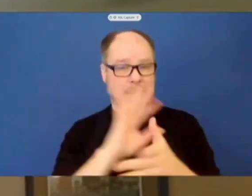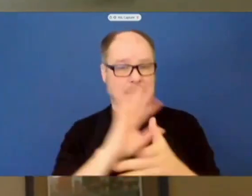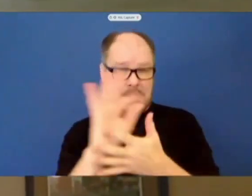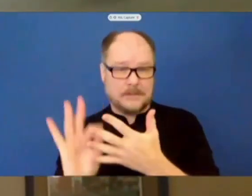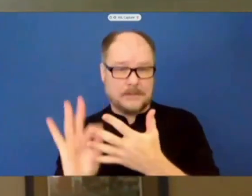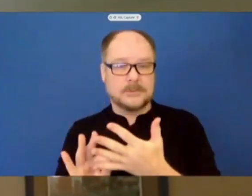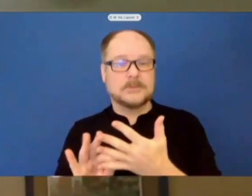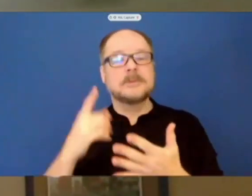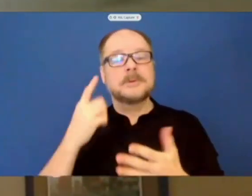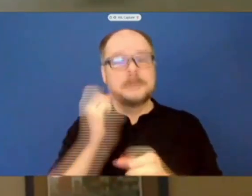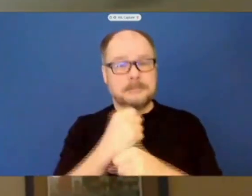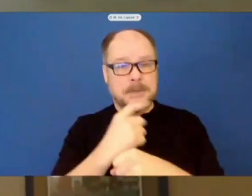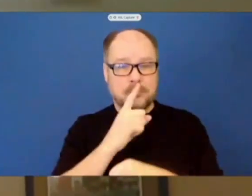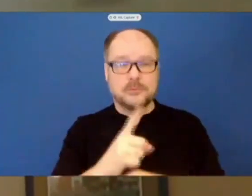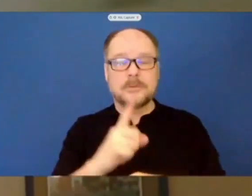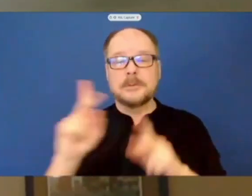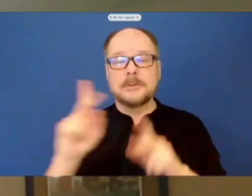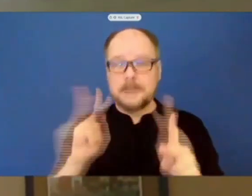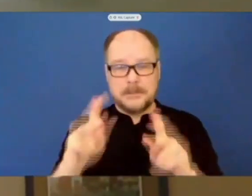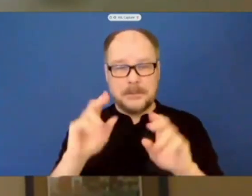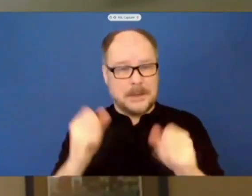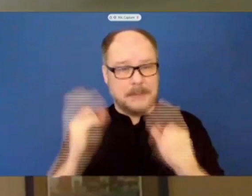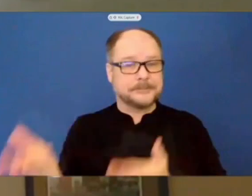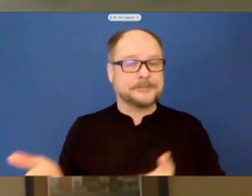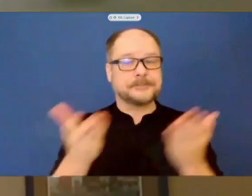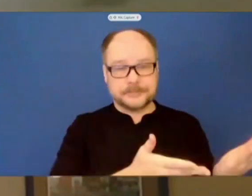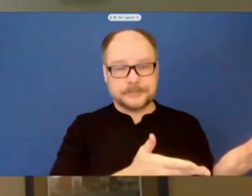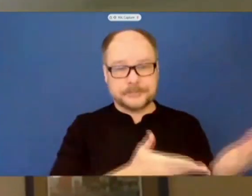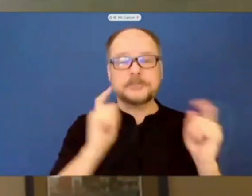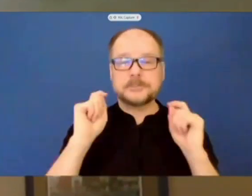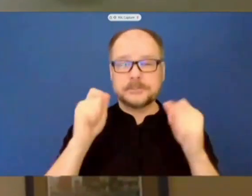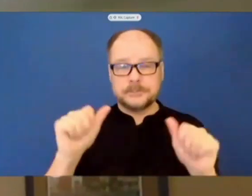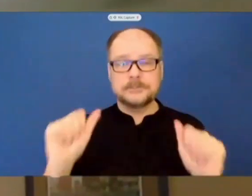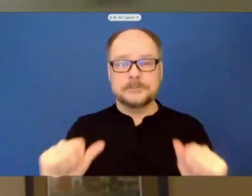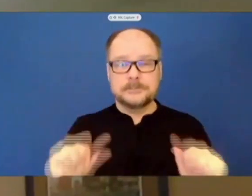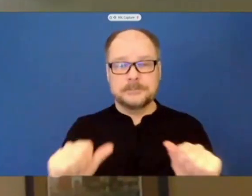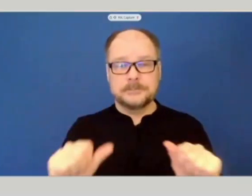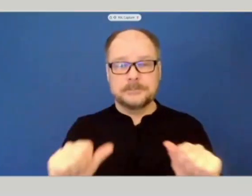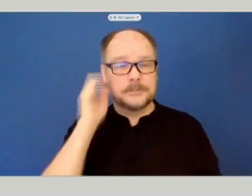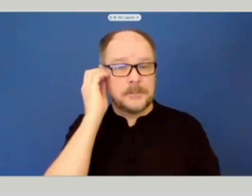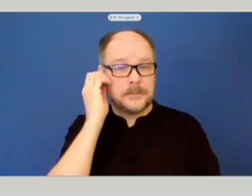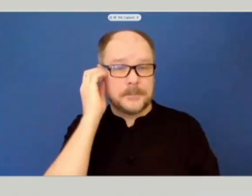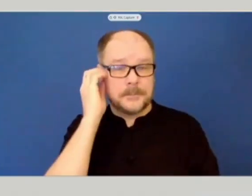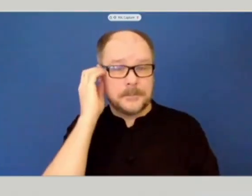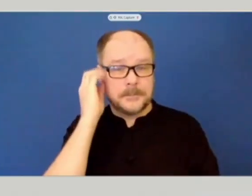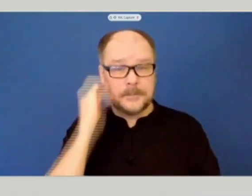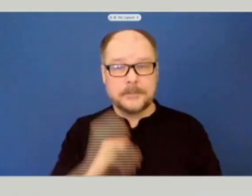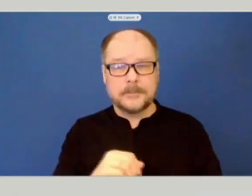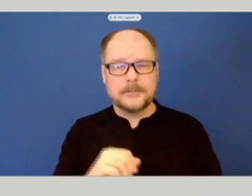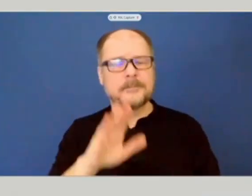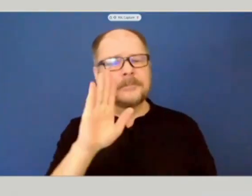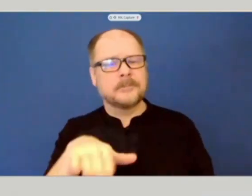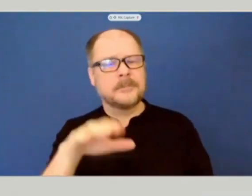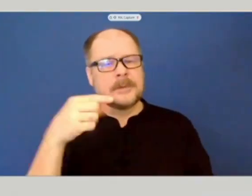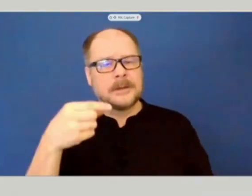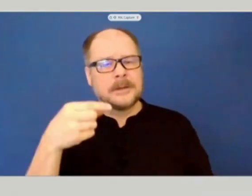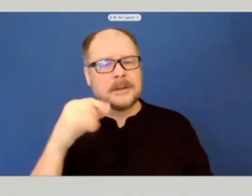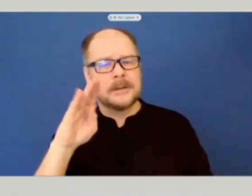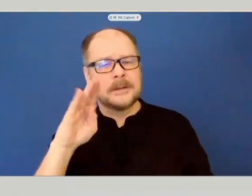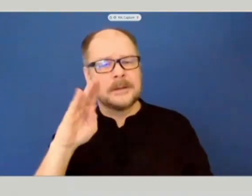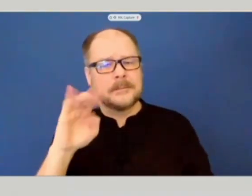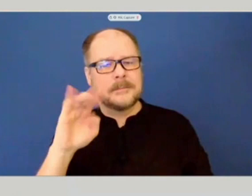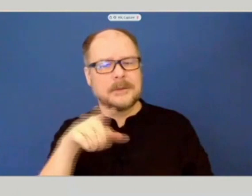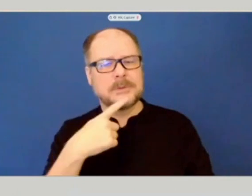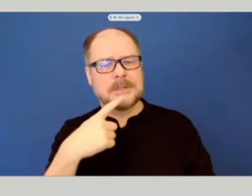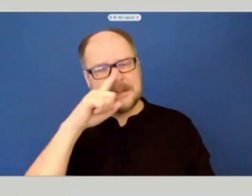that we get these folks transported as quickly as we can. Gibby, you said that the inspections